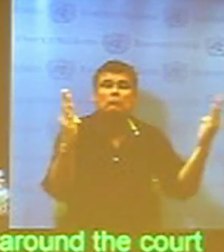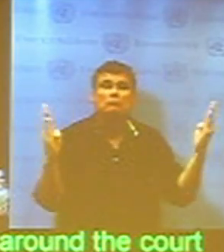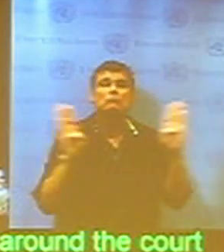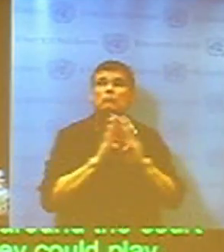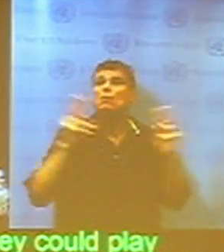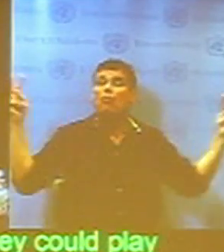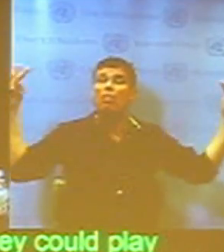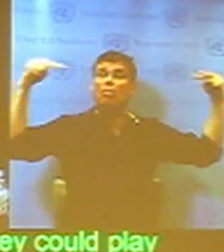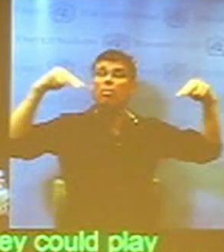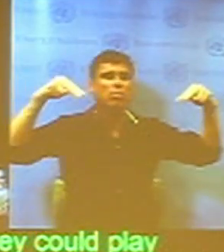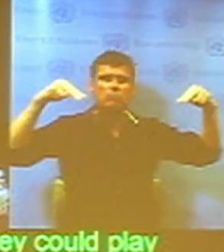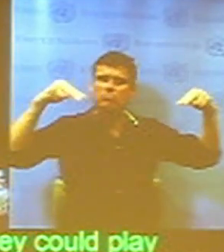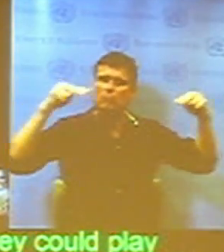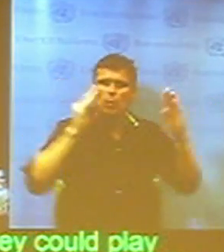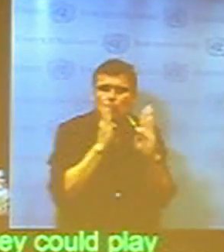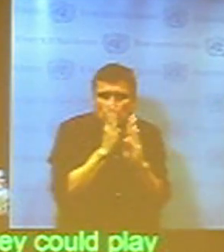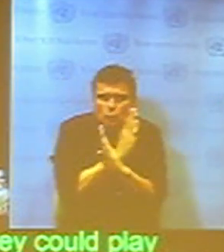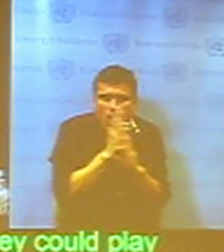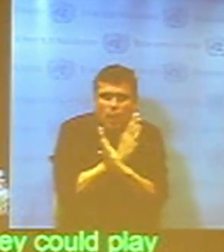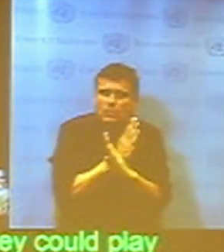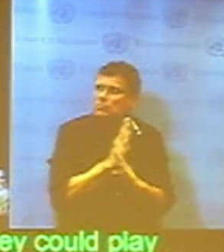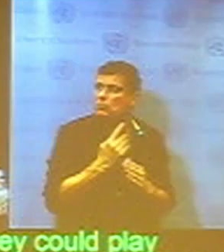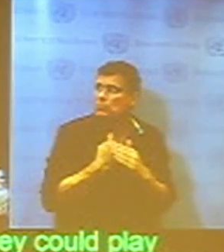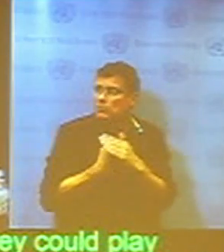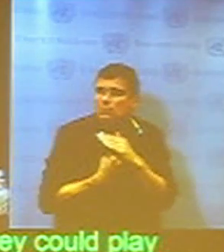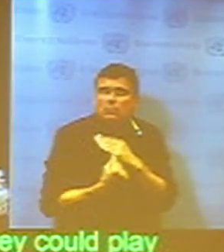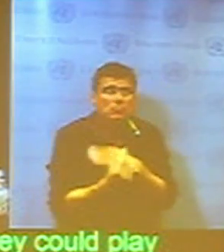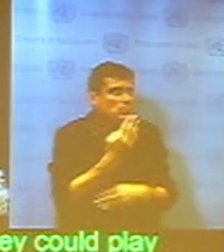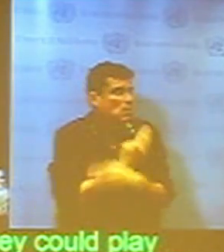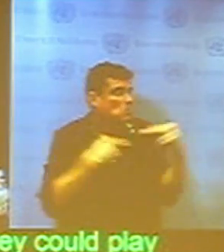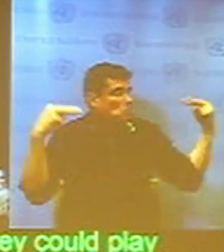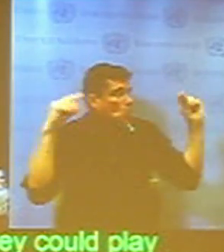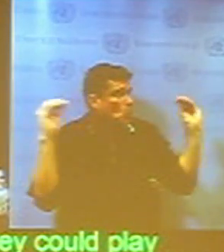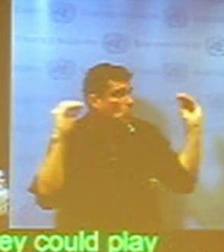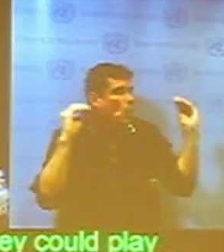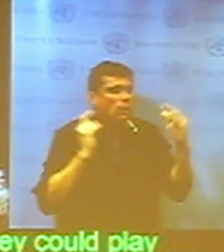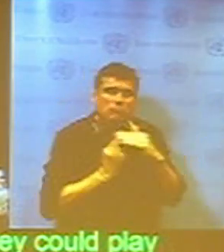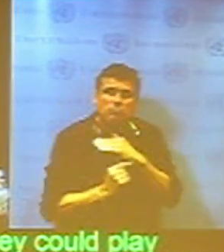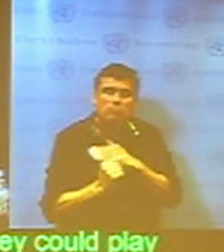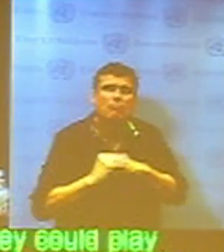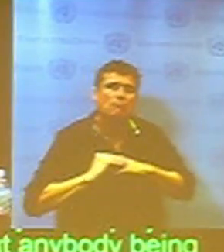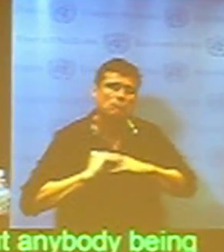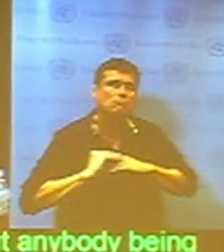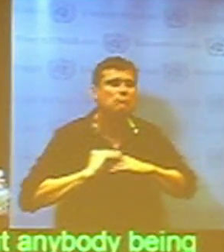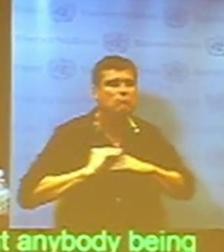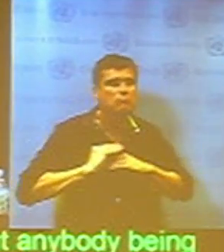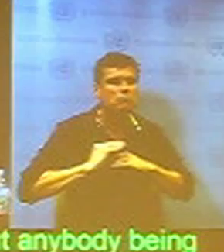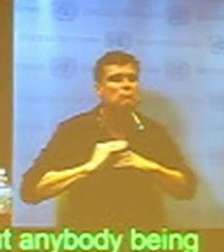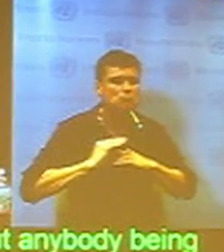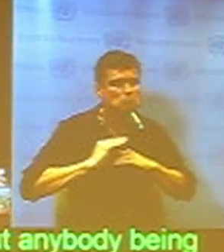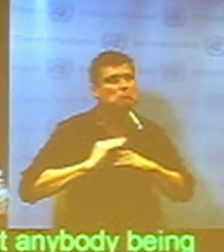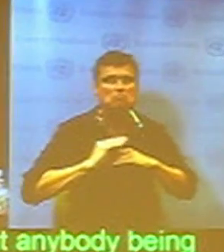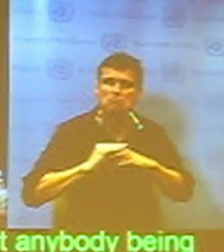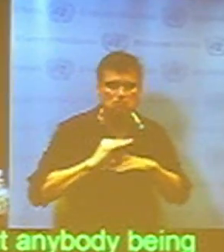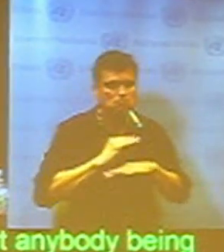their fears in terms of the impact that it would have on their or their family's reputations. After about a year of playing this way